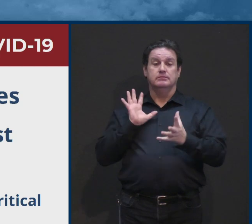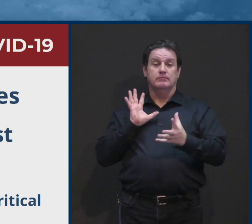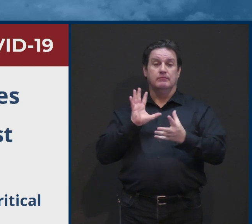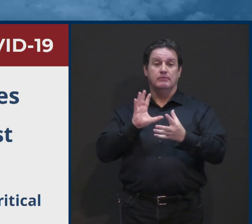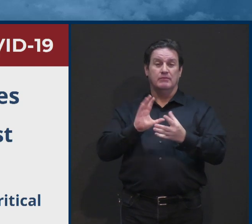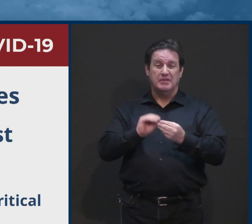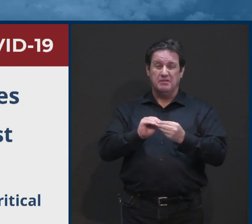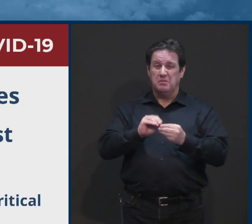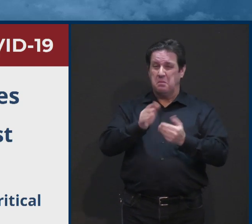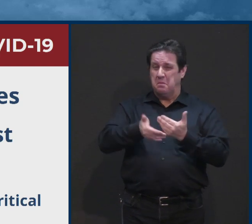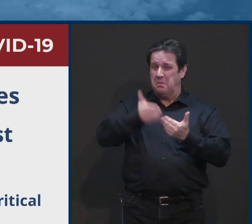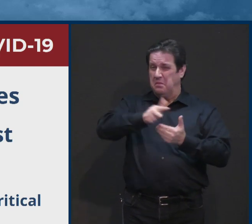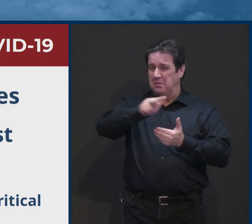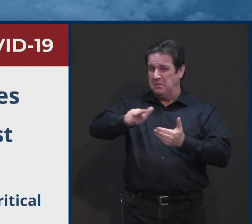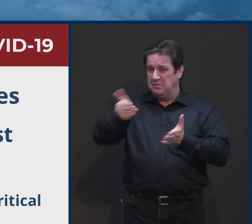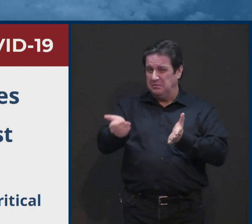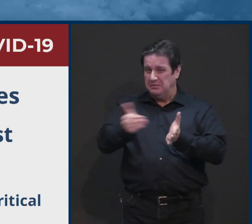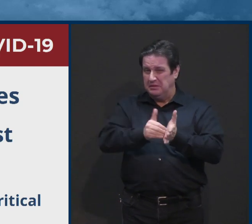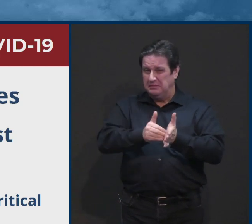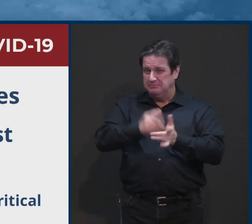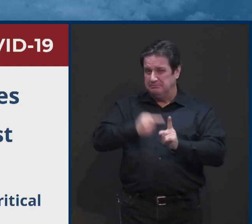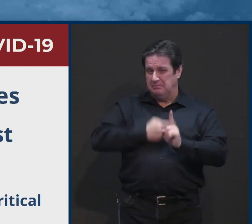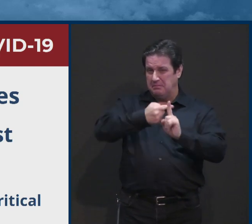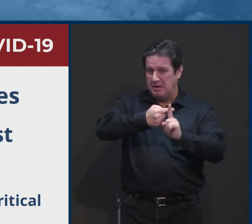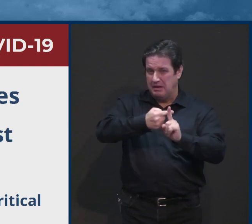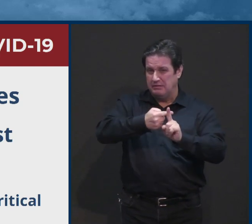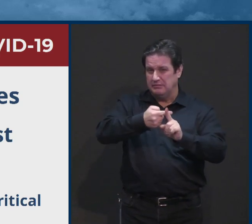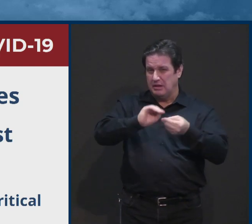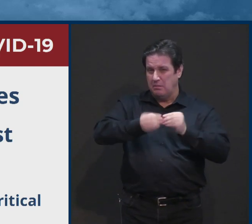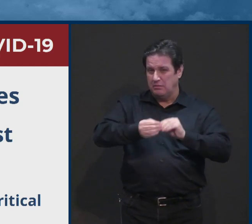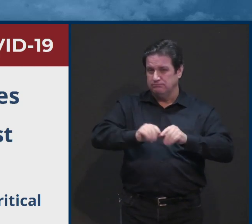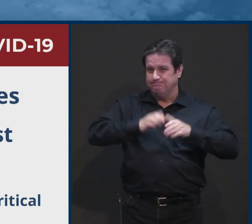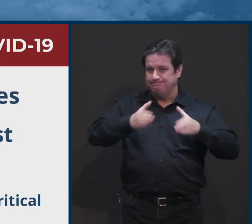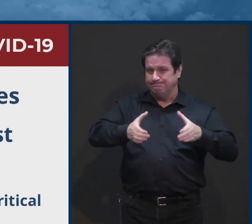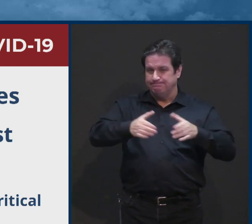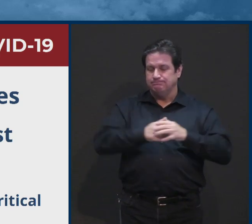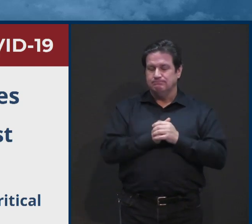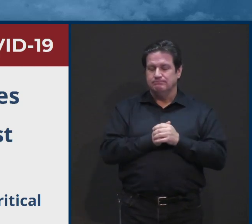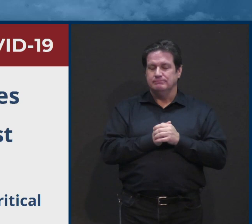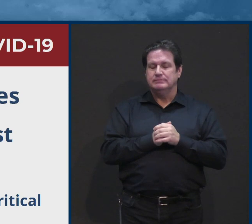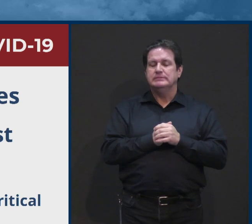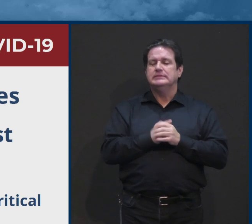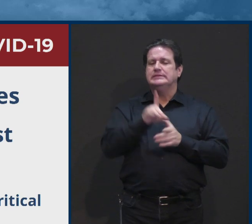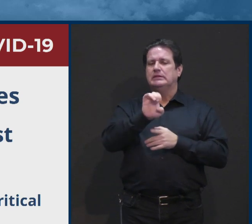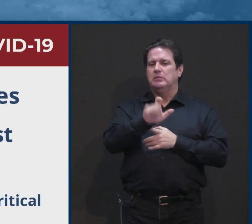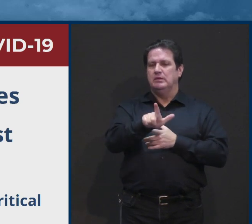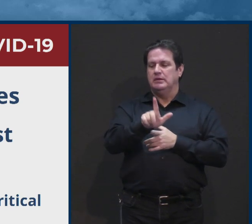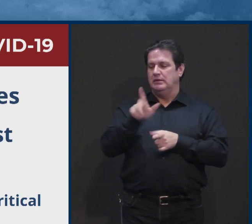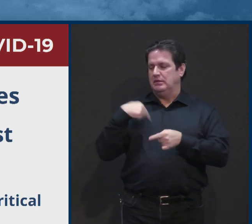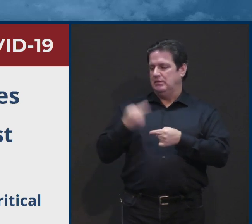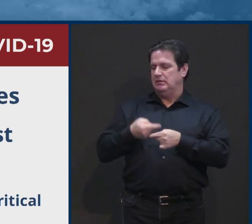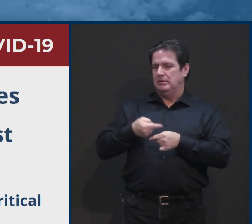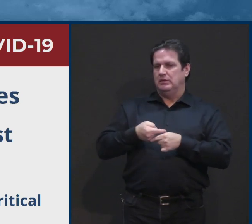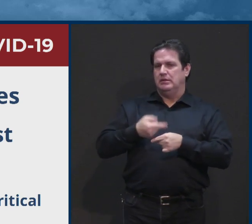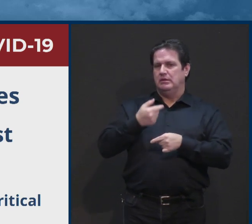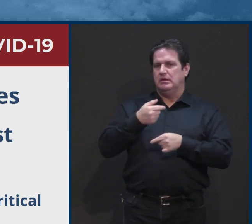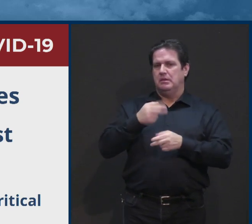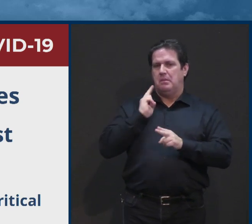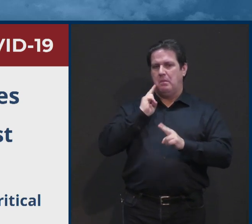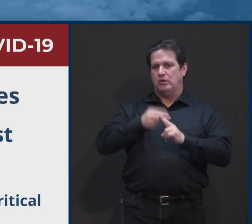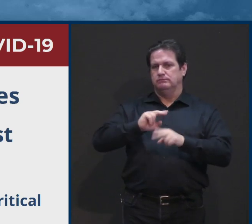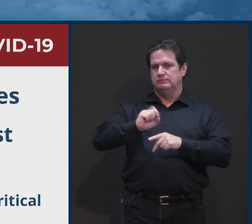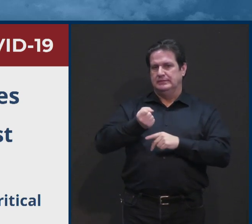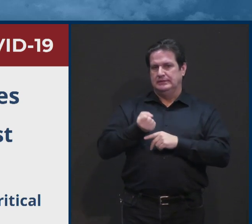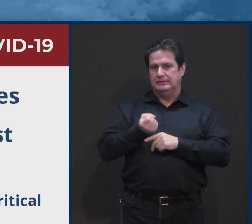32,000, almost 33,000 total positive cases of COVID-19 in the state of Delaware since our first case back in